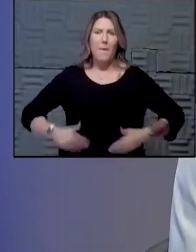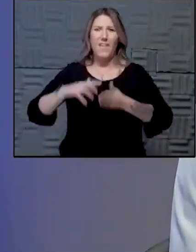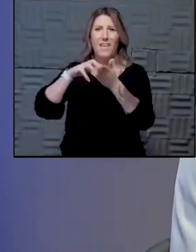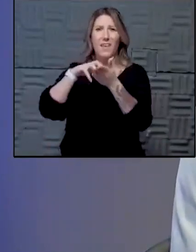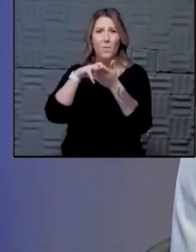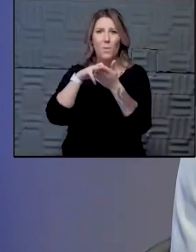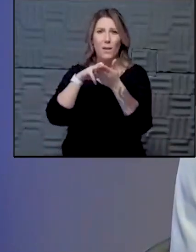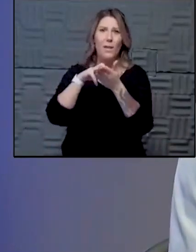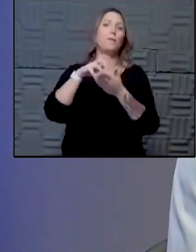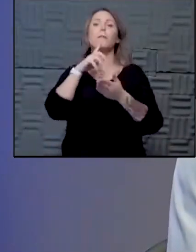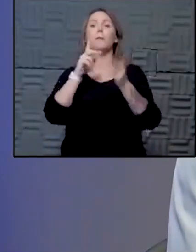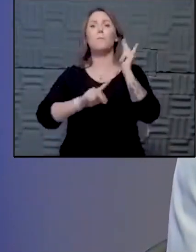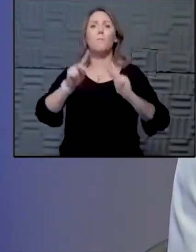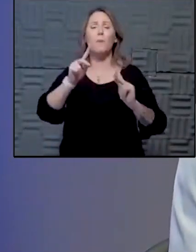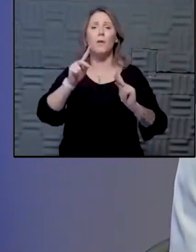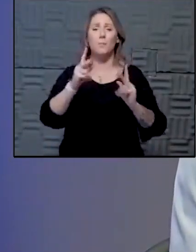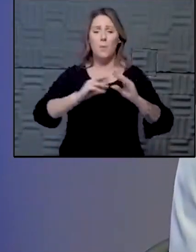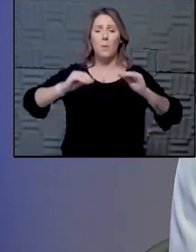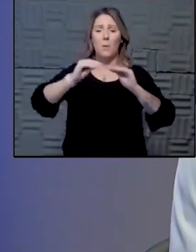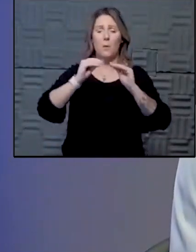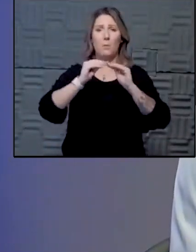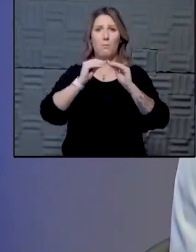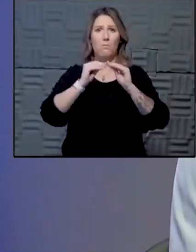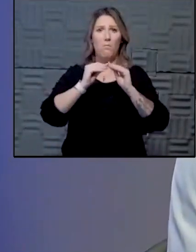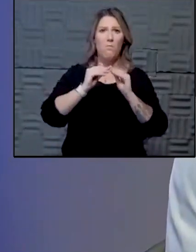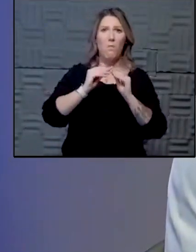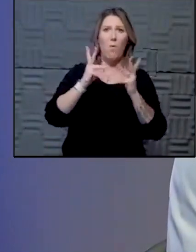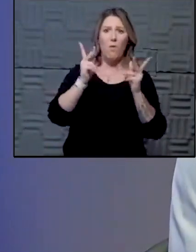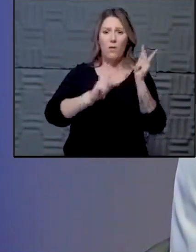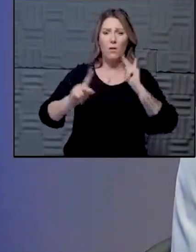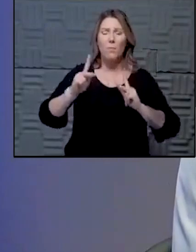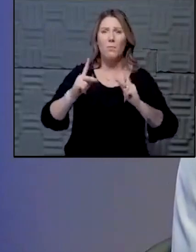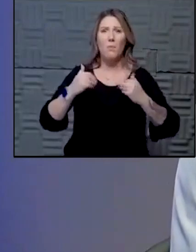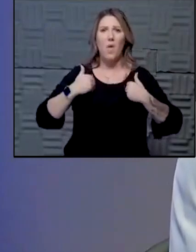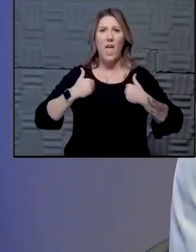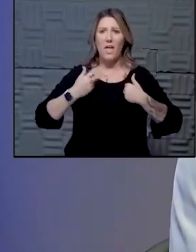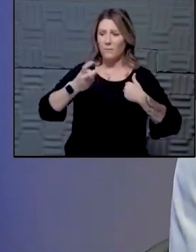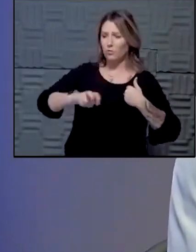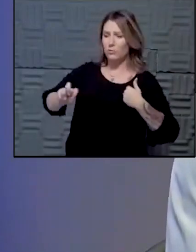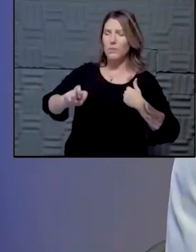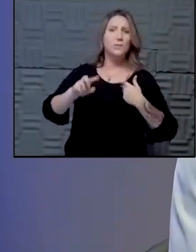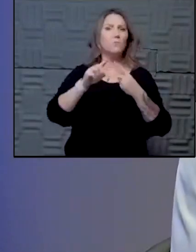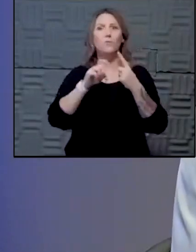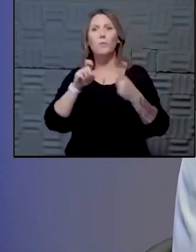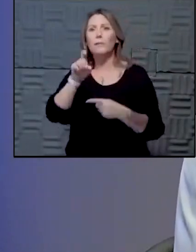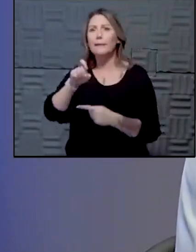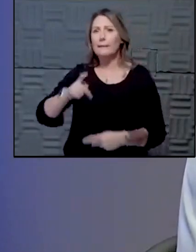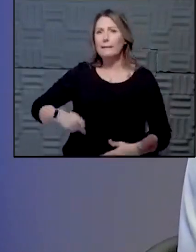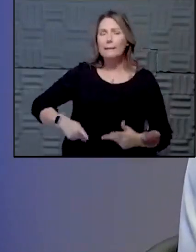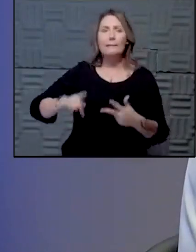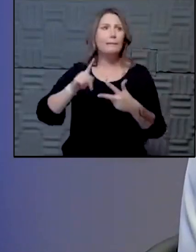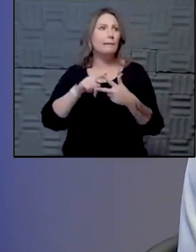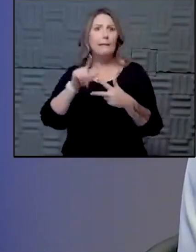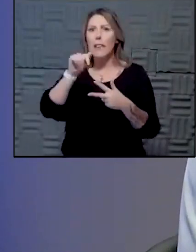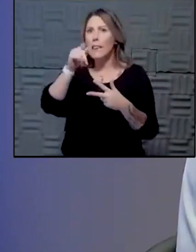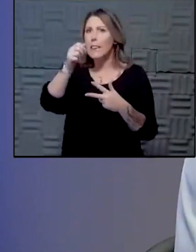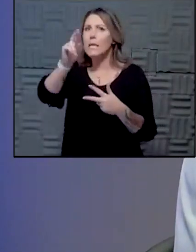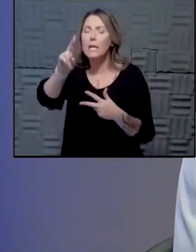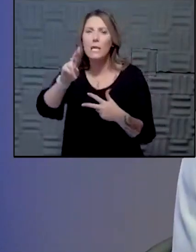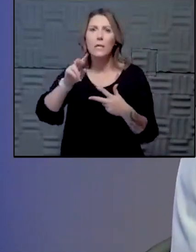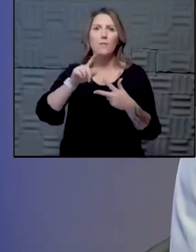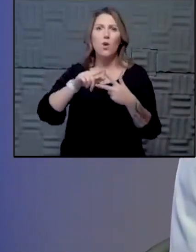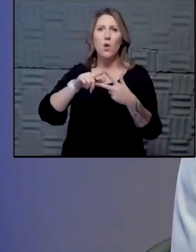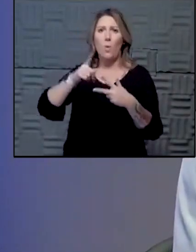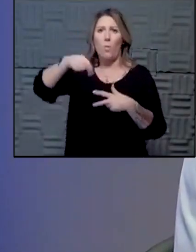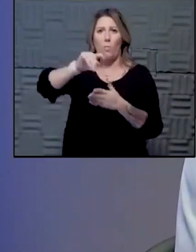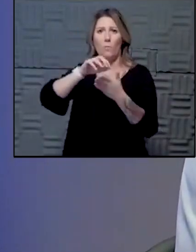information coming out that people who have solid organ transplants, if they've needed a kidney or a liver, when they're on that immune suppressive regimen,